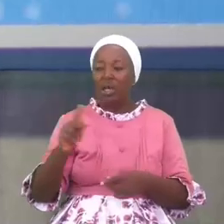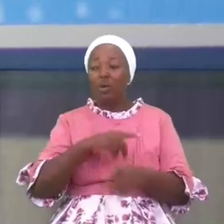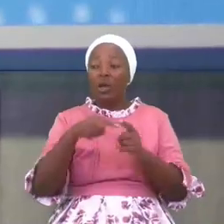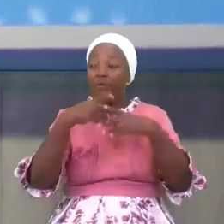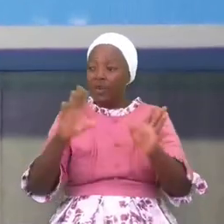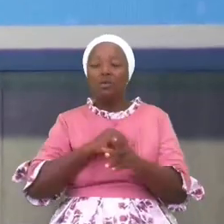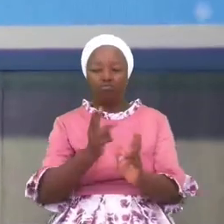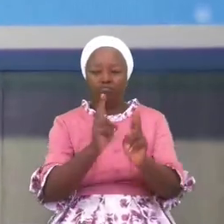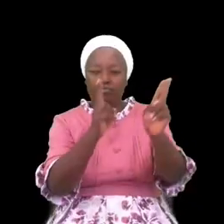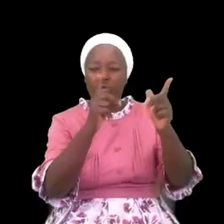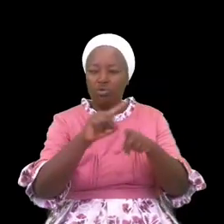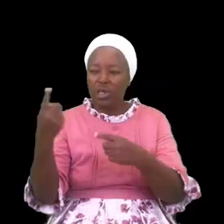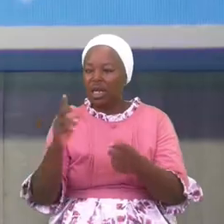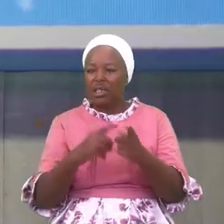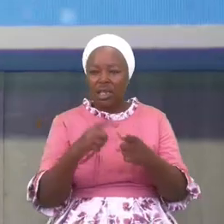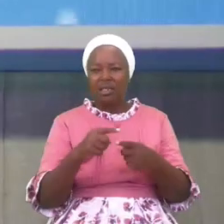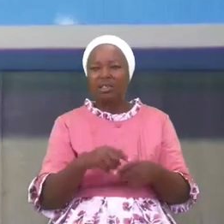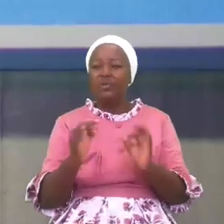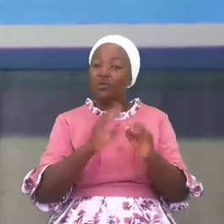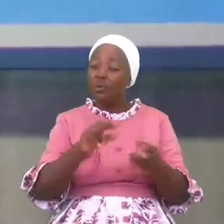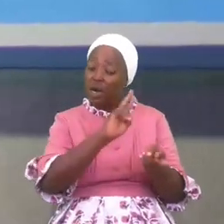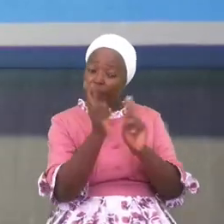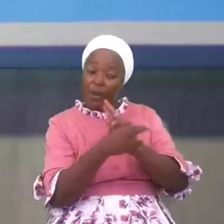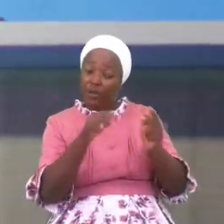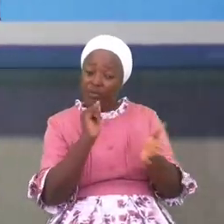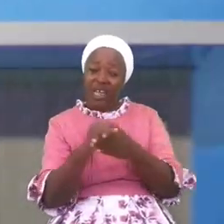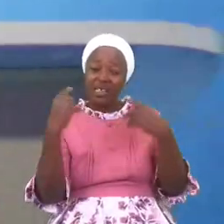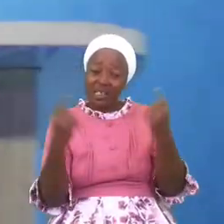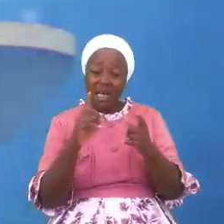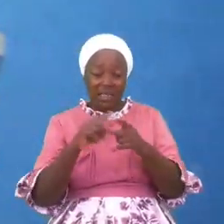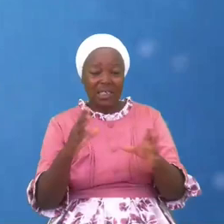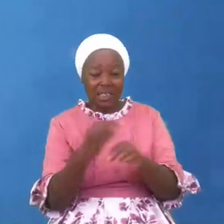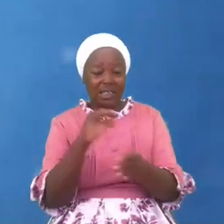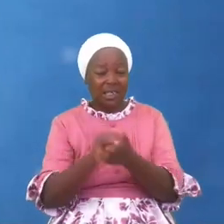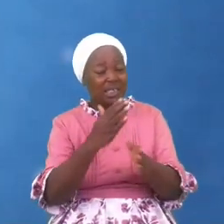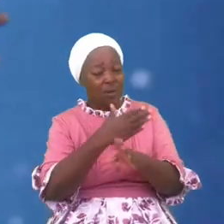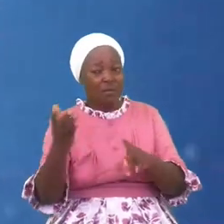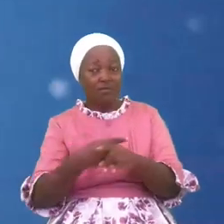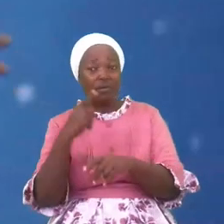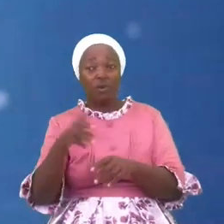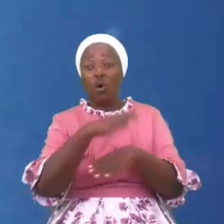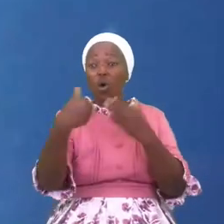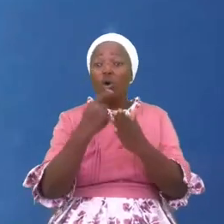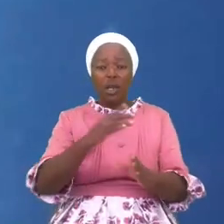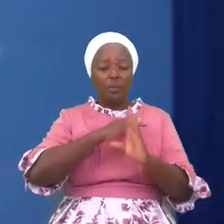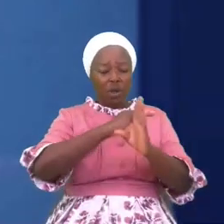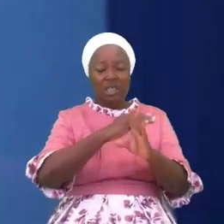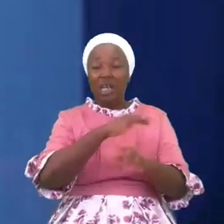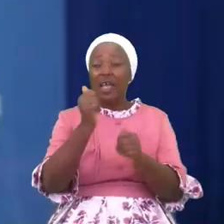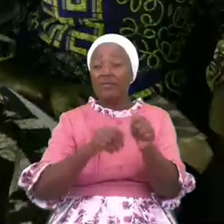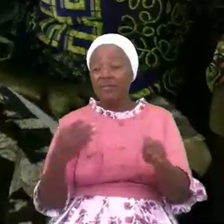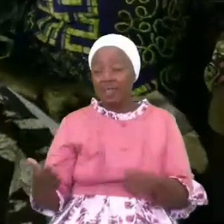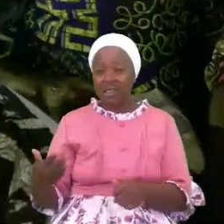that and take that away from you, all the blockages, everything will vanish away from your life